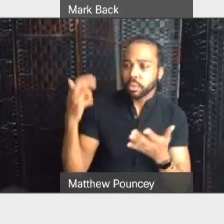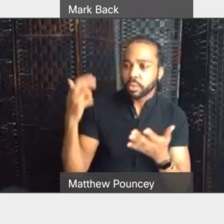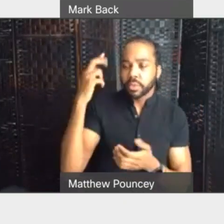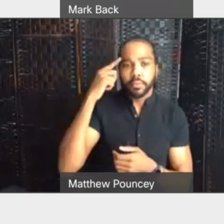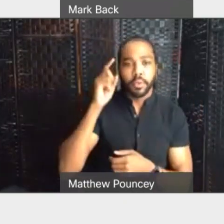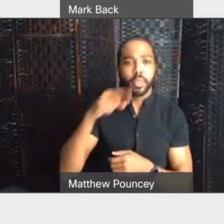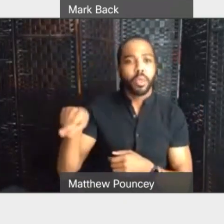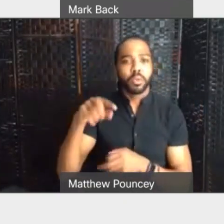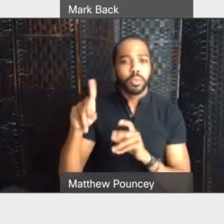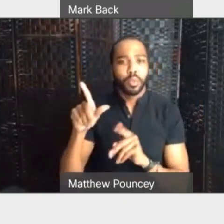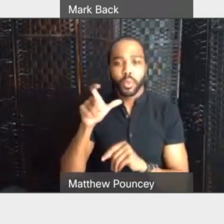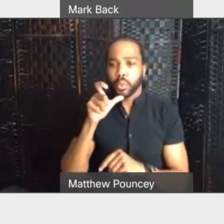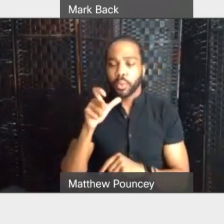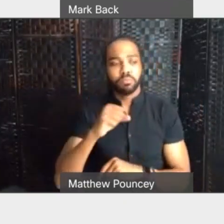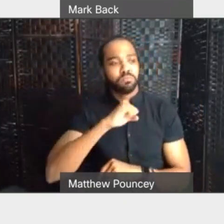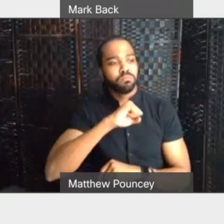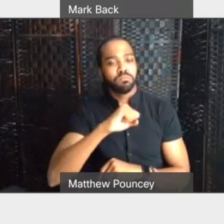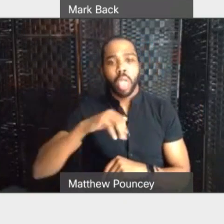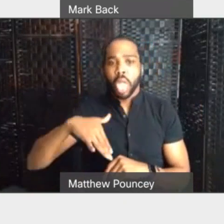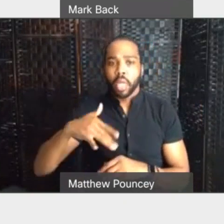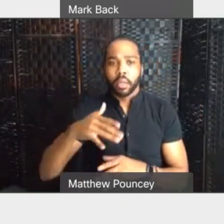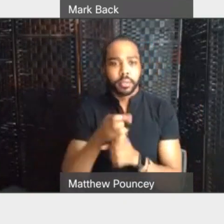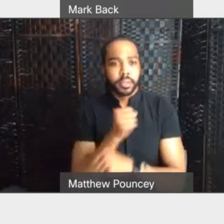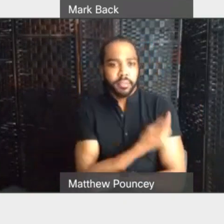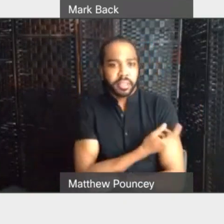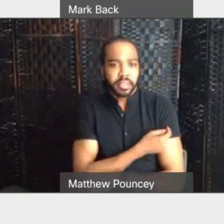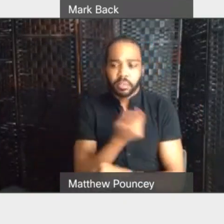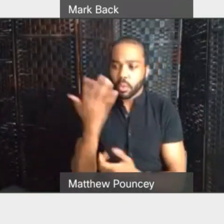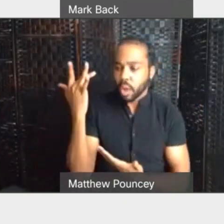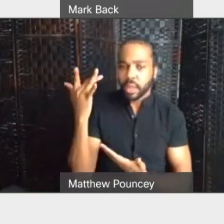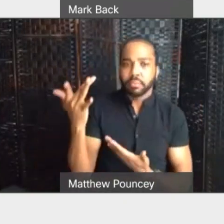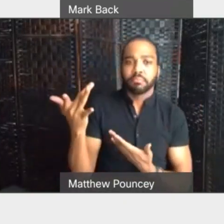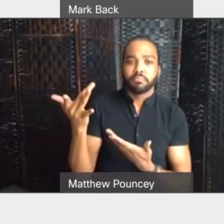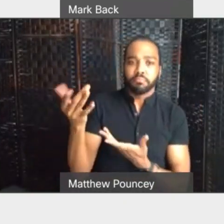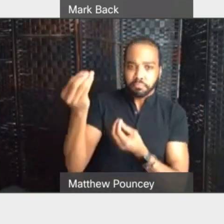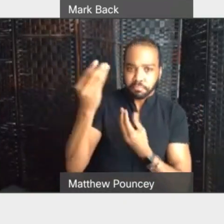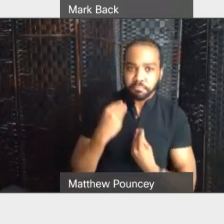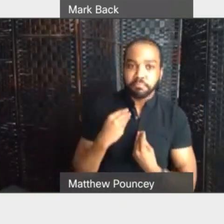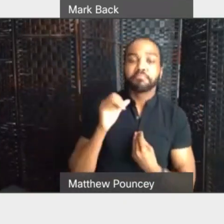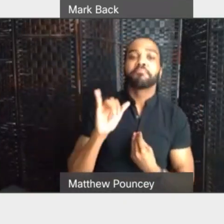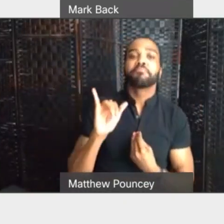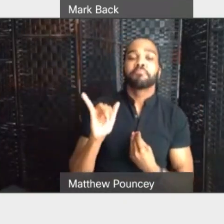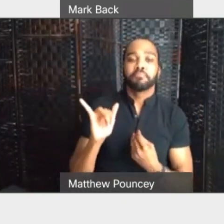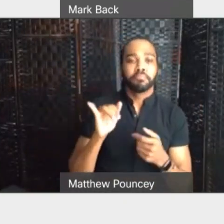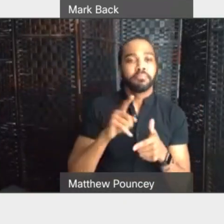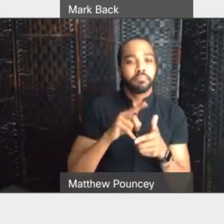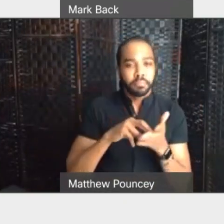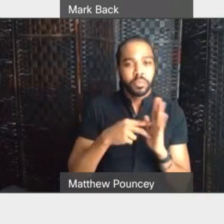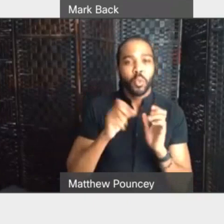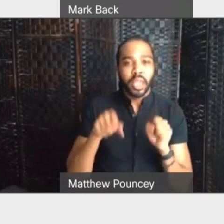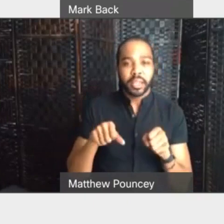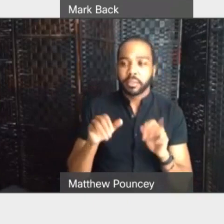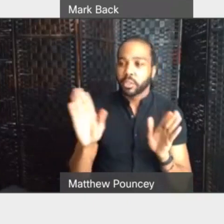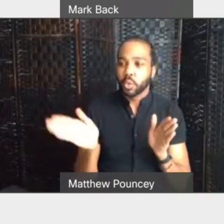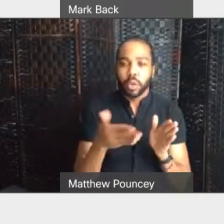those folks who have not received the vaccine to date, so that we can begin to direct whatever